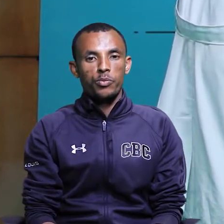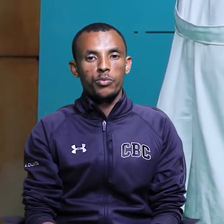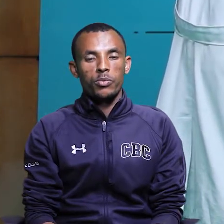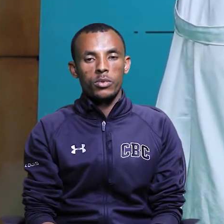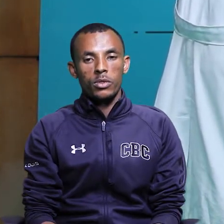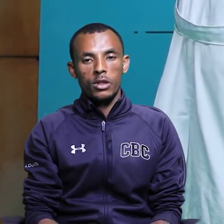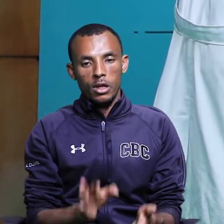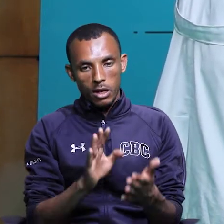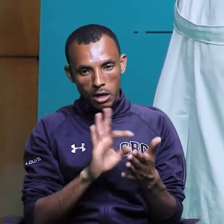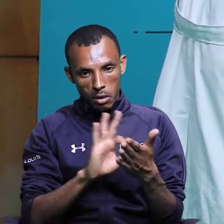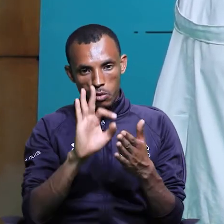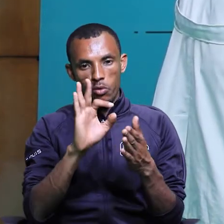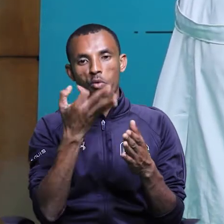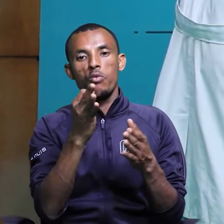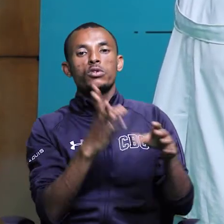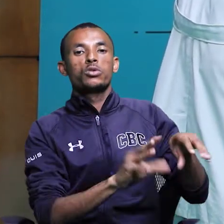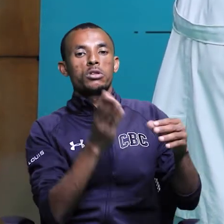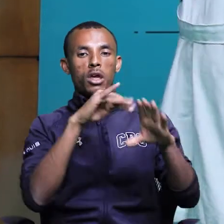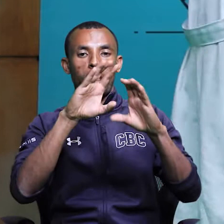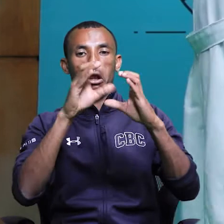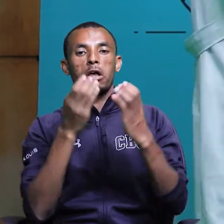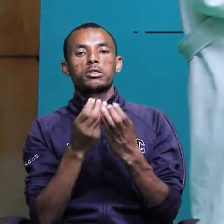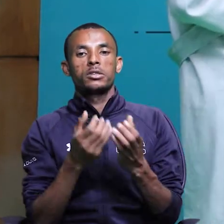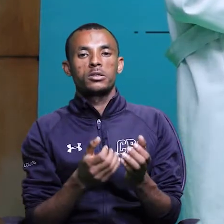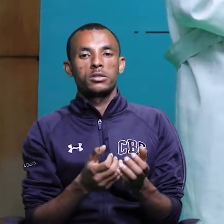In a class, this represents a number also.